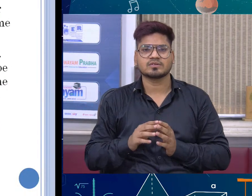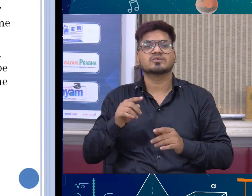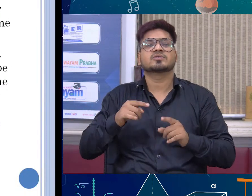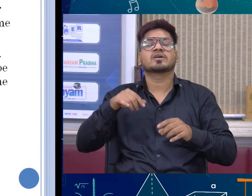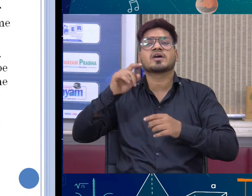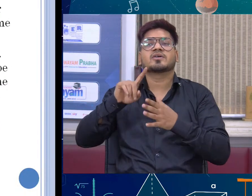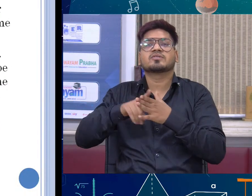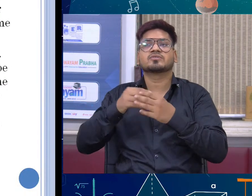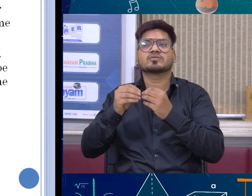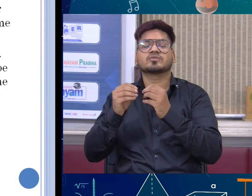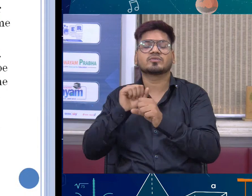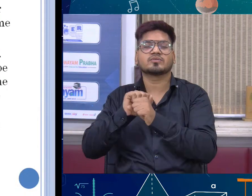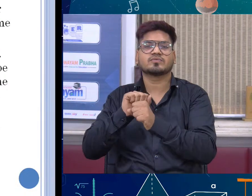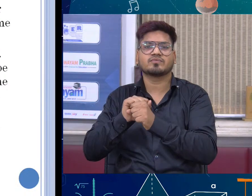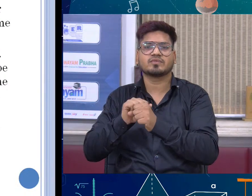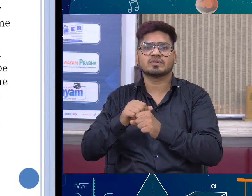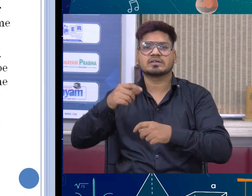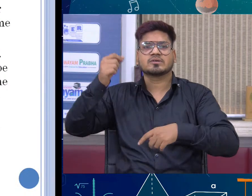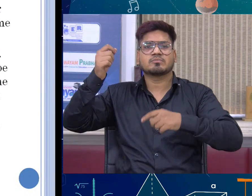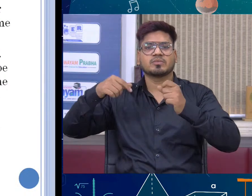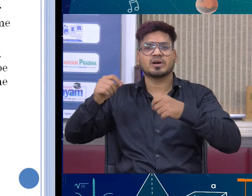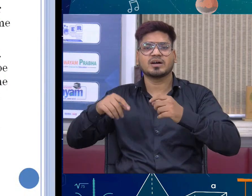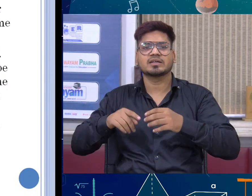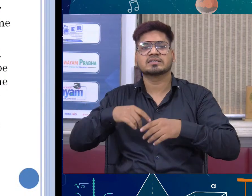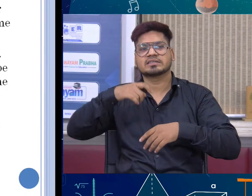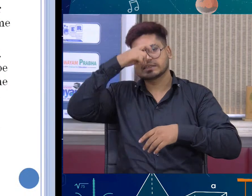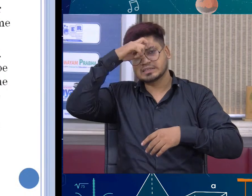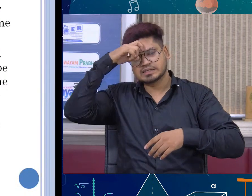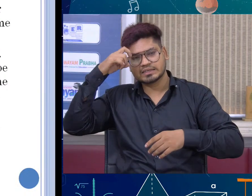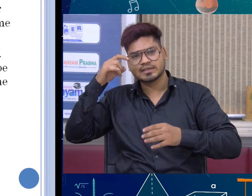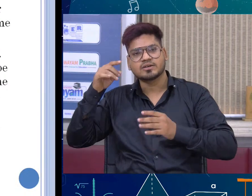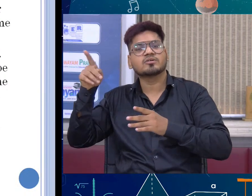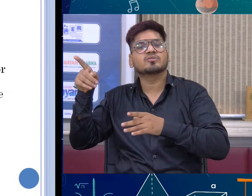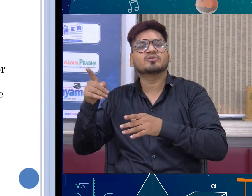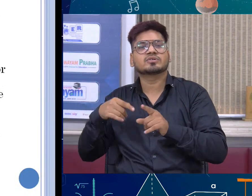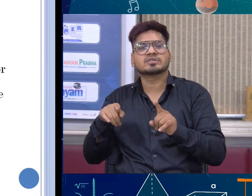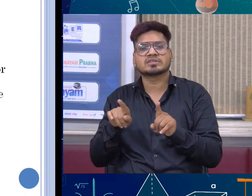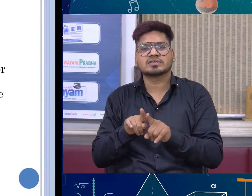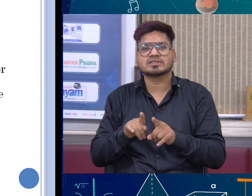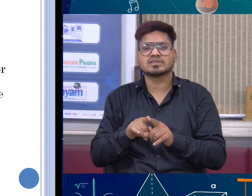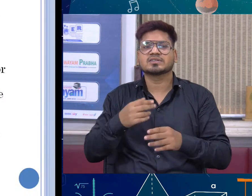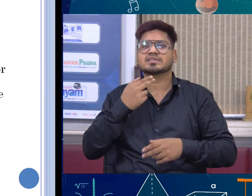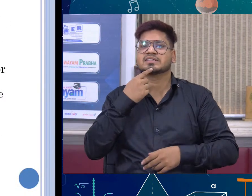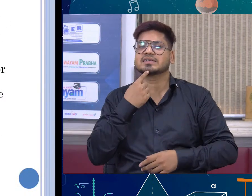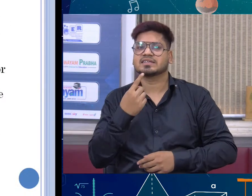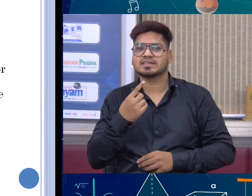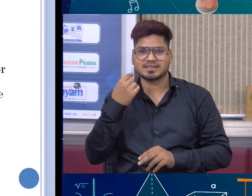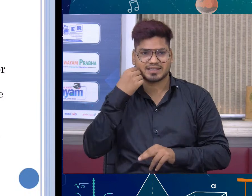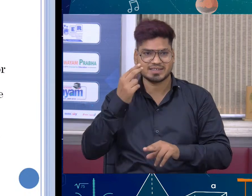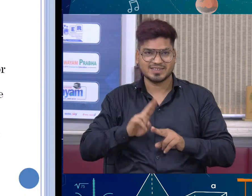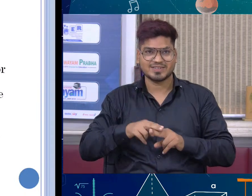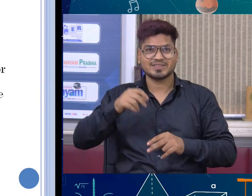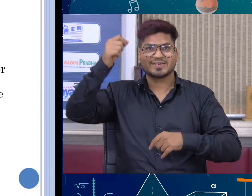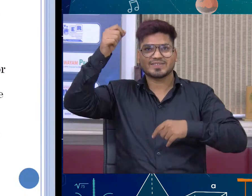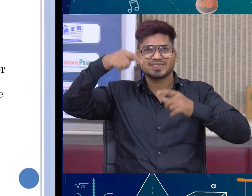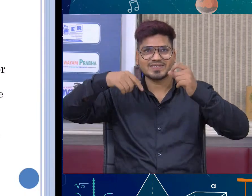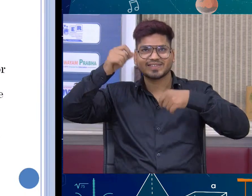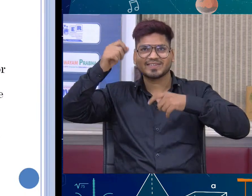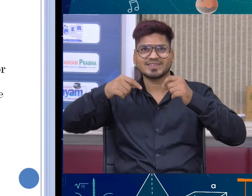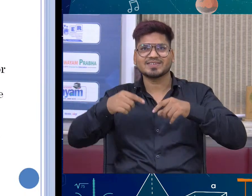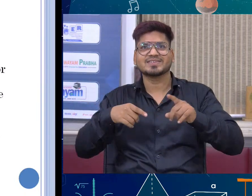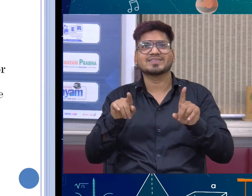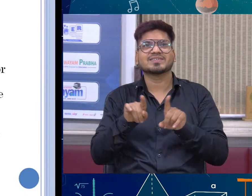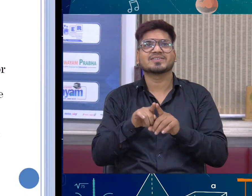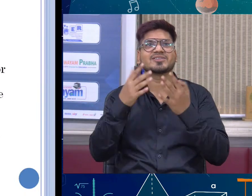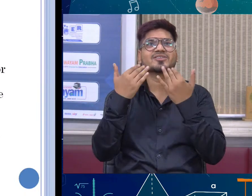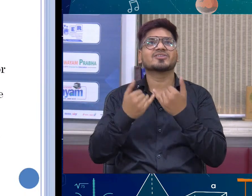drops are 10 cent pieces, the little ones are 5. He's saying that the raindrops is falling